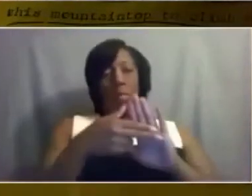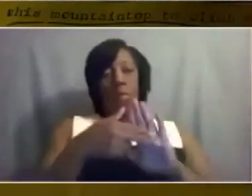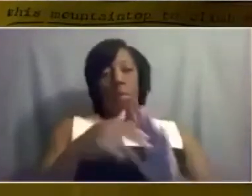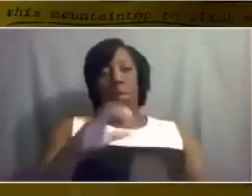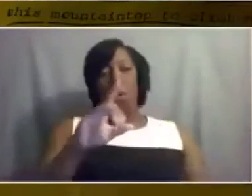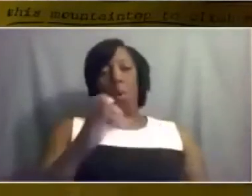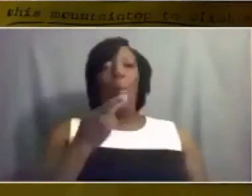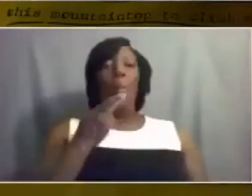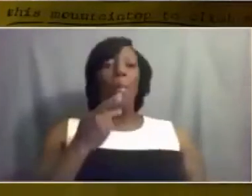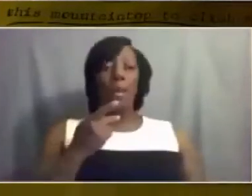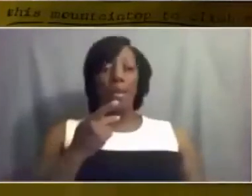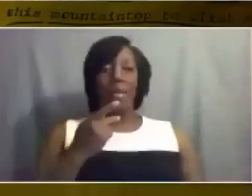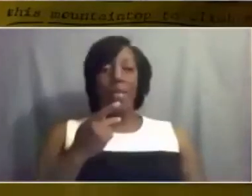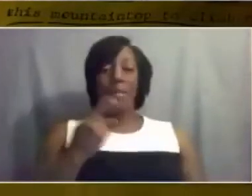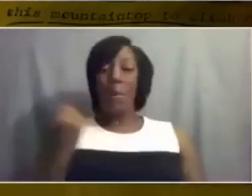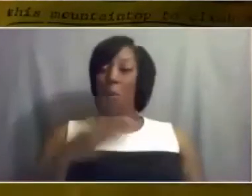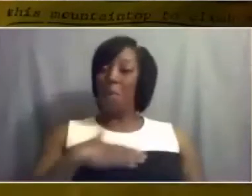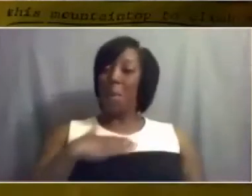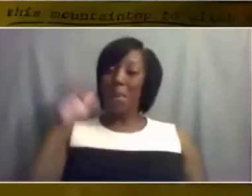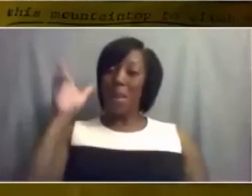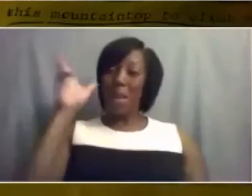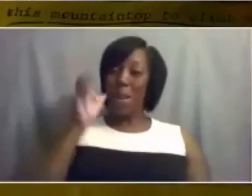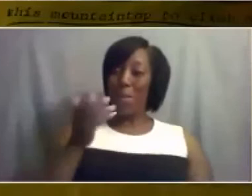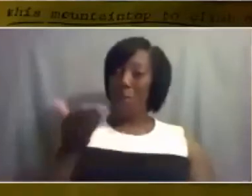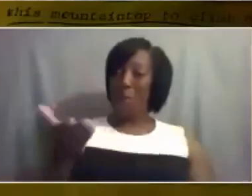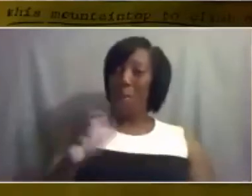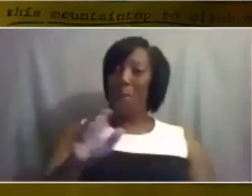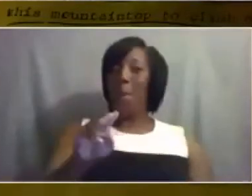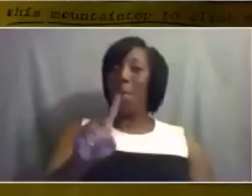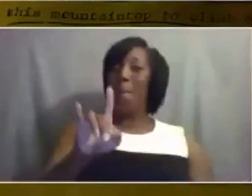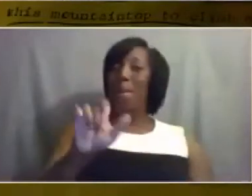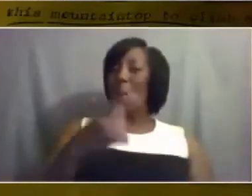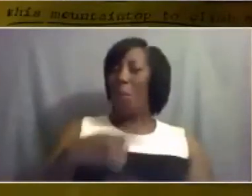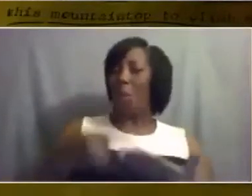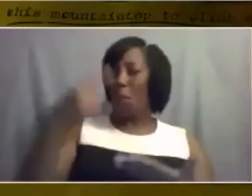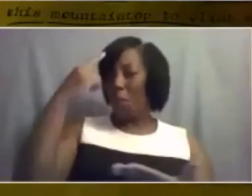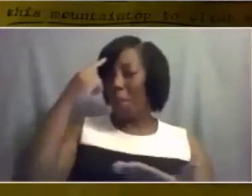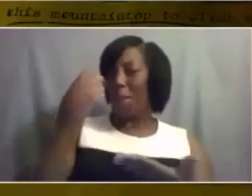always happy to hear her voice. Medea, what are you thinking tonight?